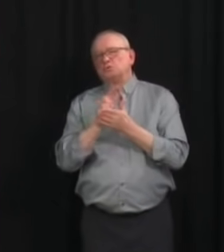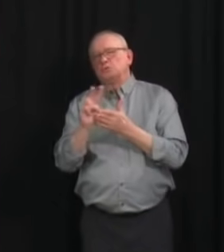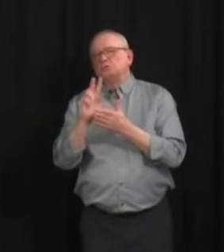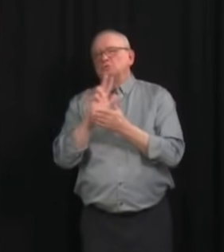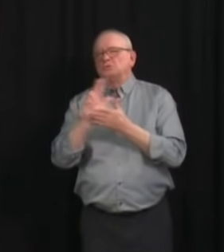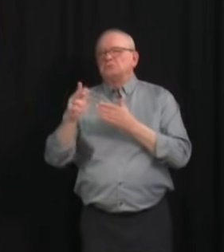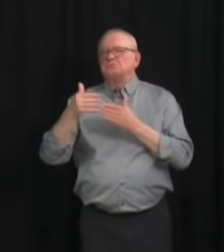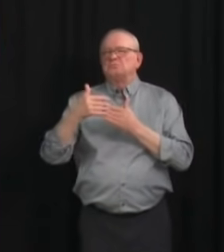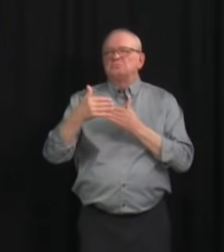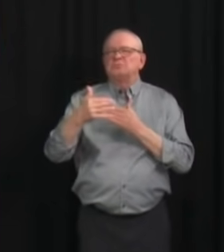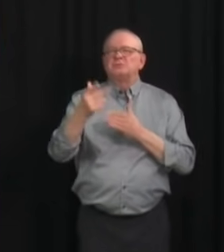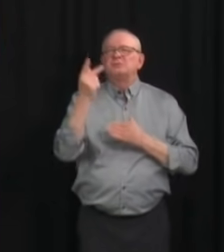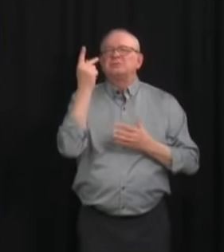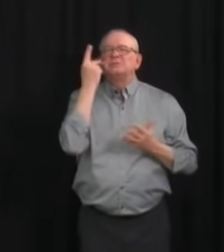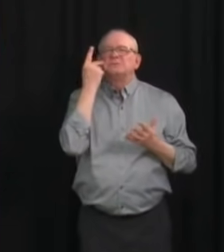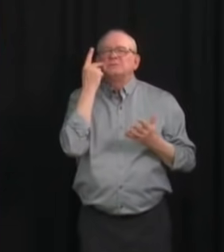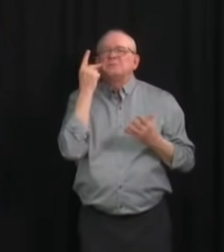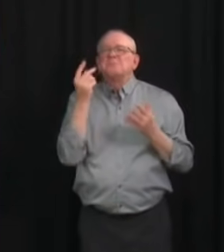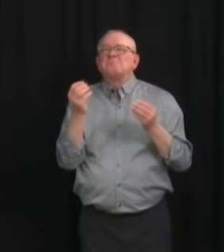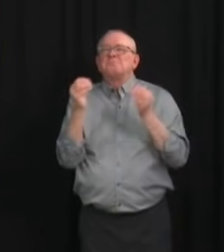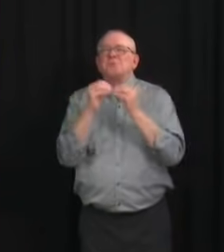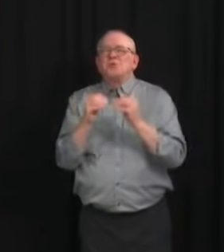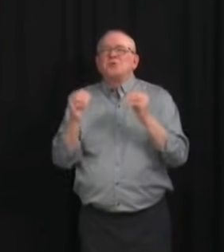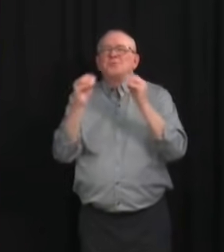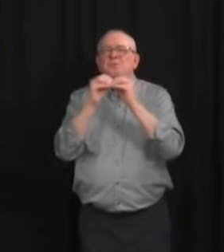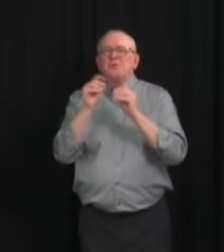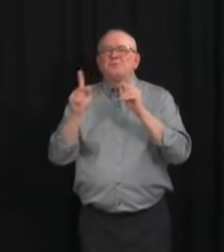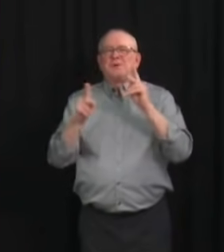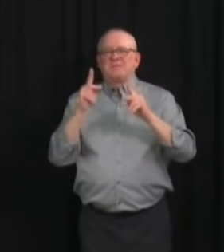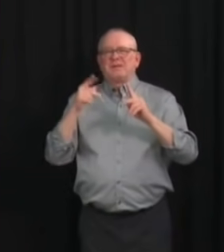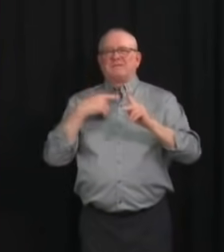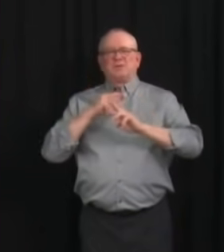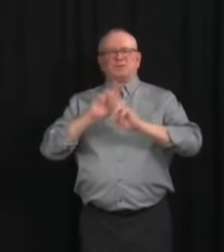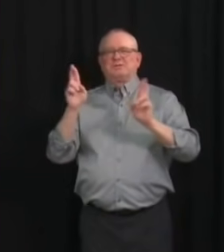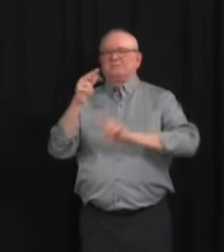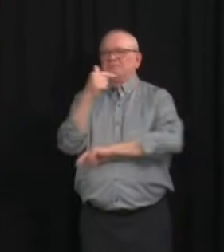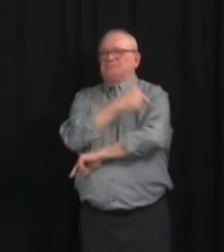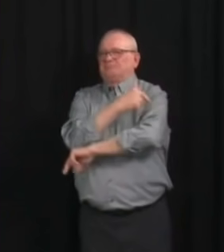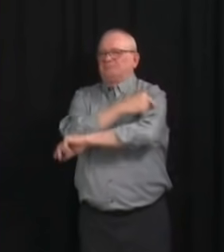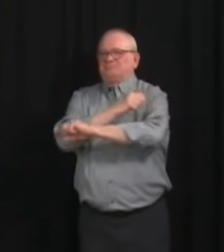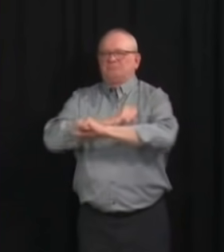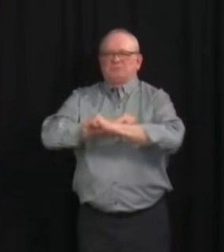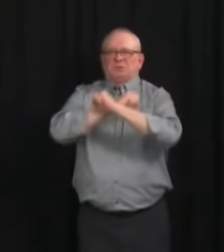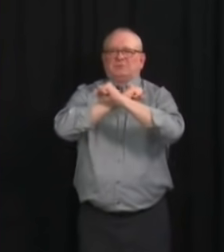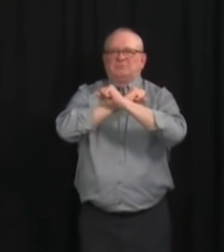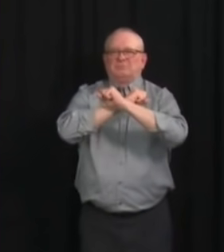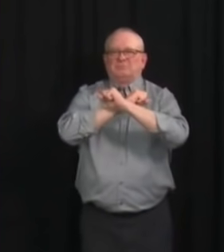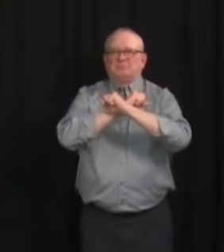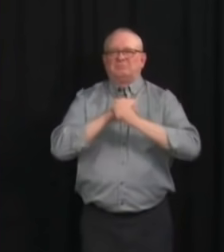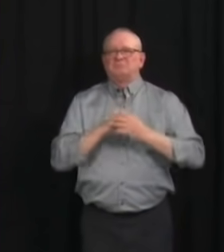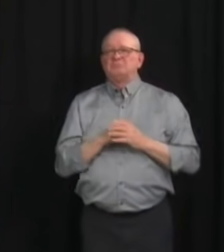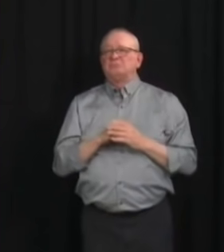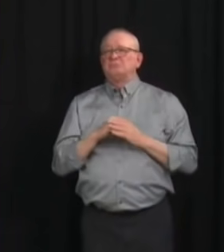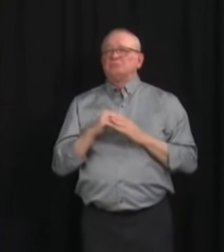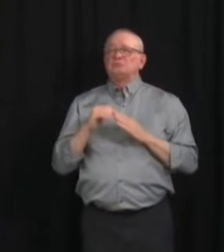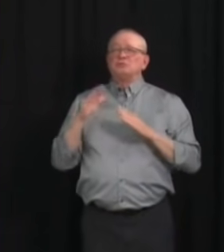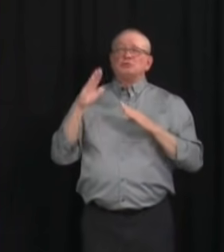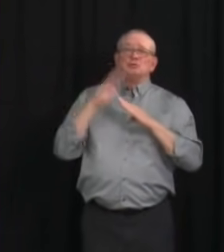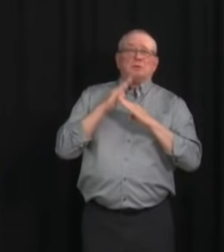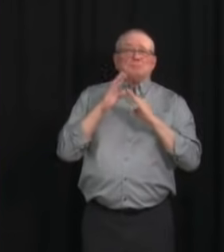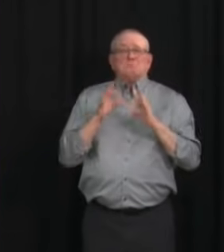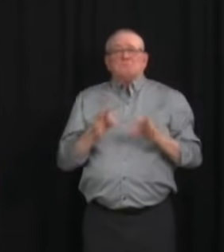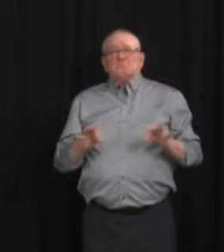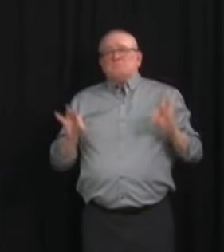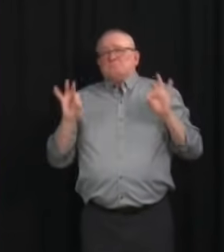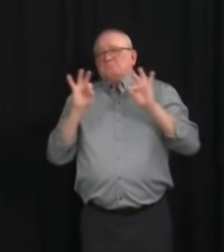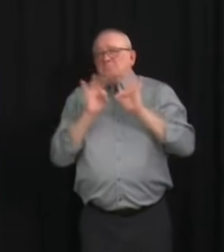very significant number of Albertans with some protection. The most important thing there is, because we've